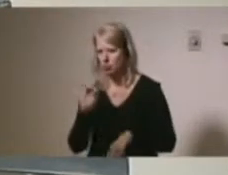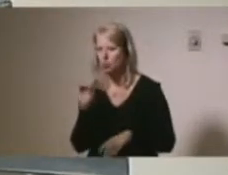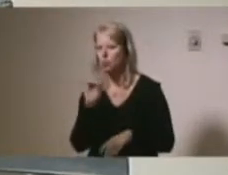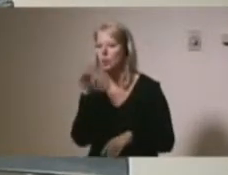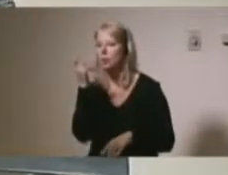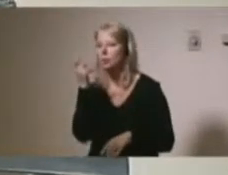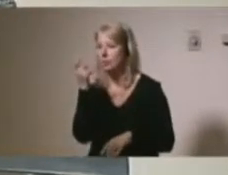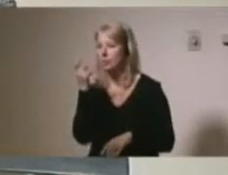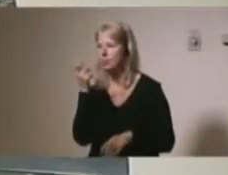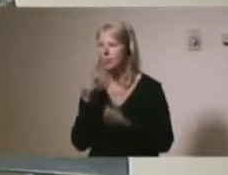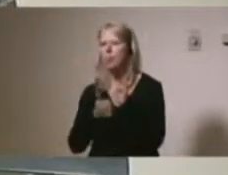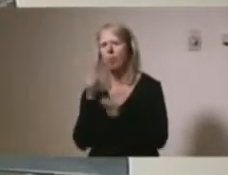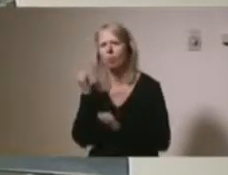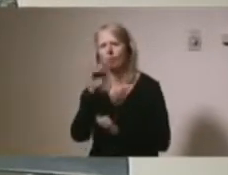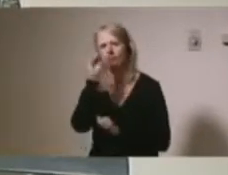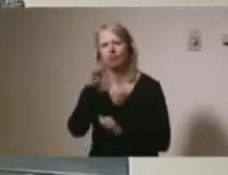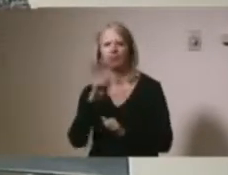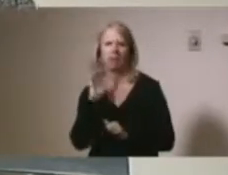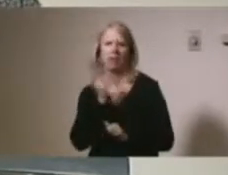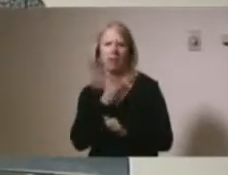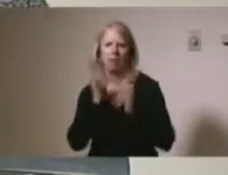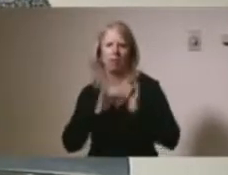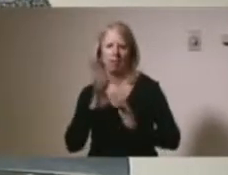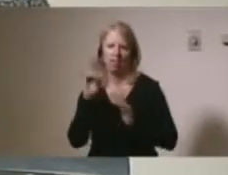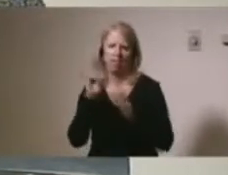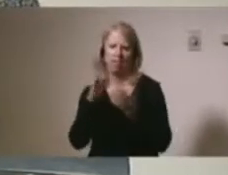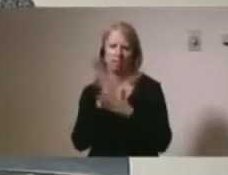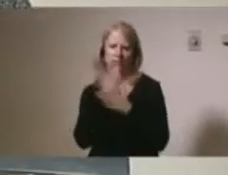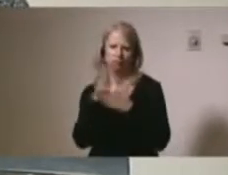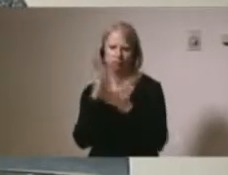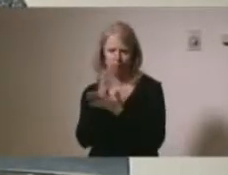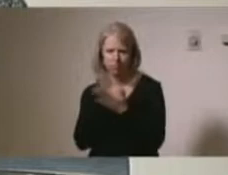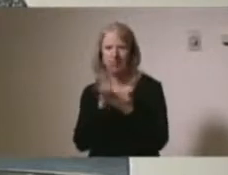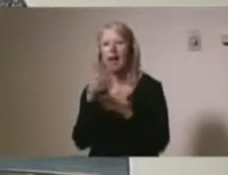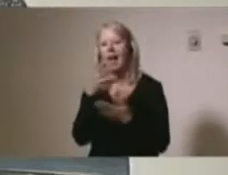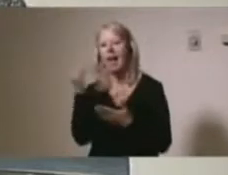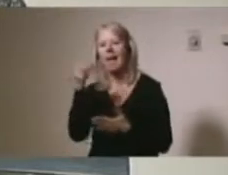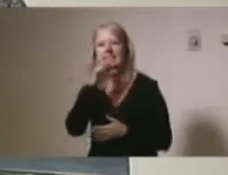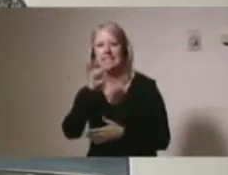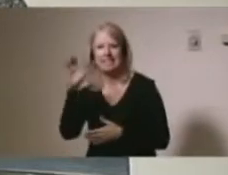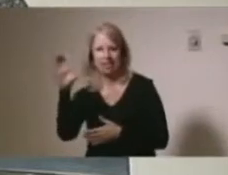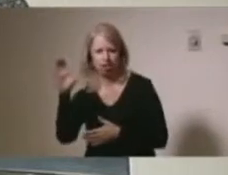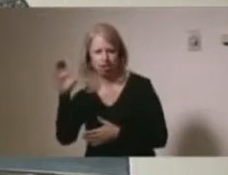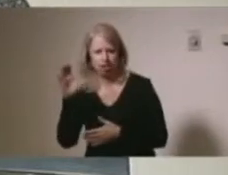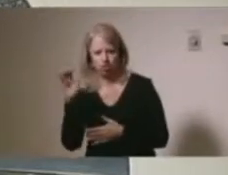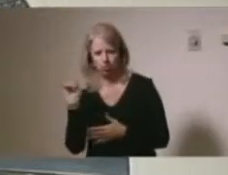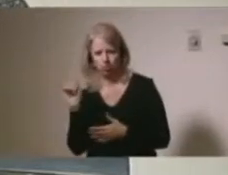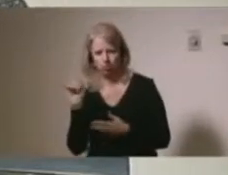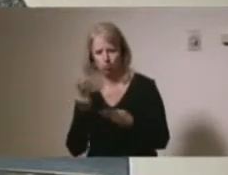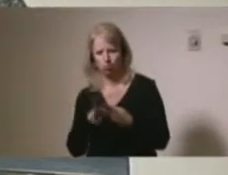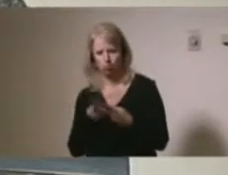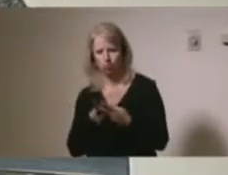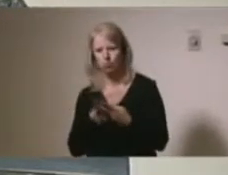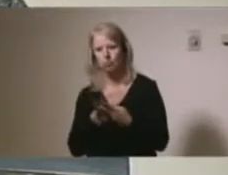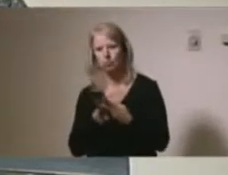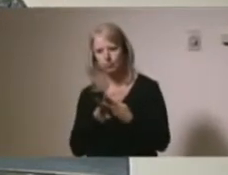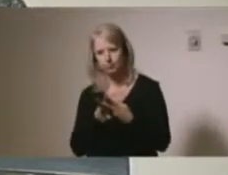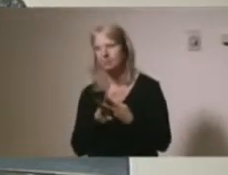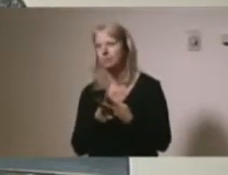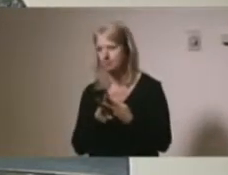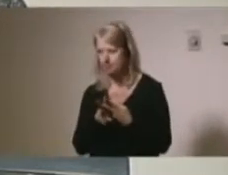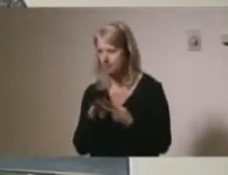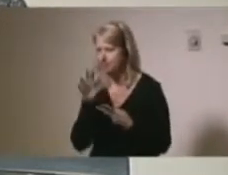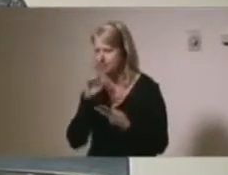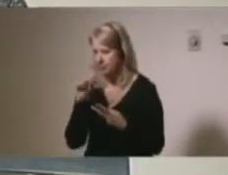the middle class and seniors. So in the past, we couldn't